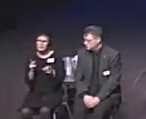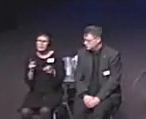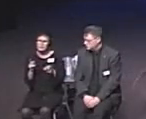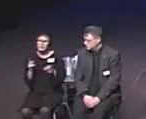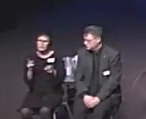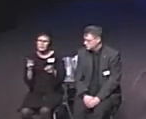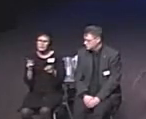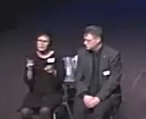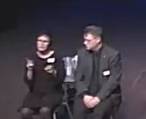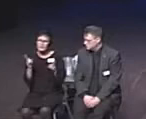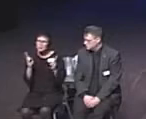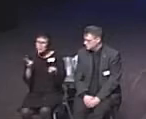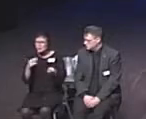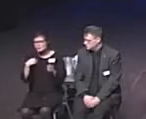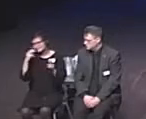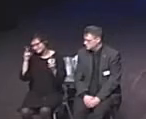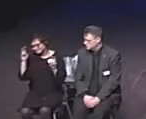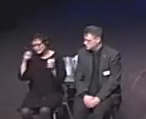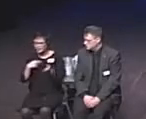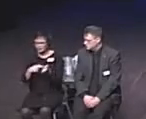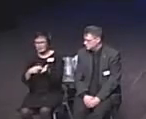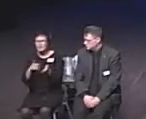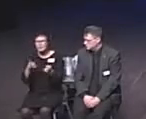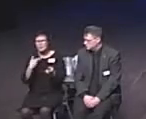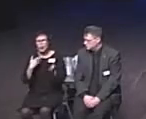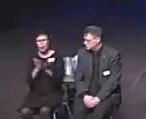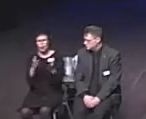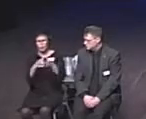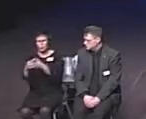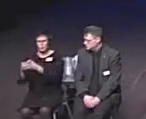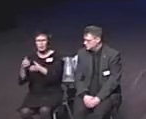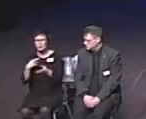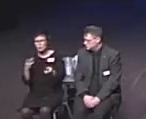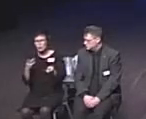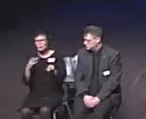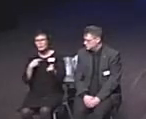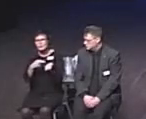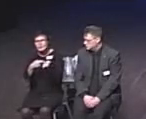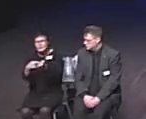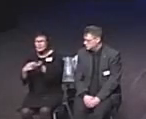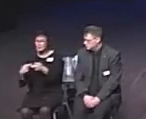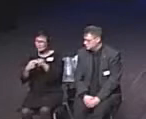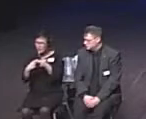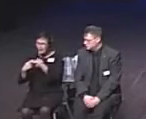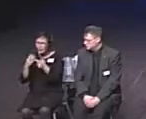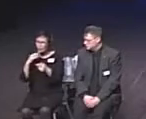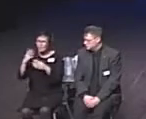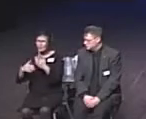we also tested. This was very much with schools, these pictures you saw, but we also tested with families during